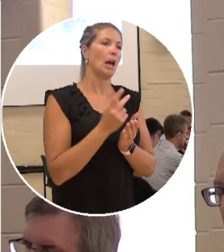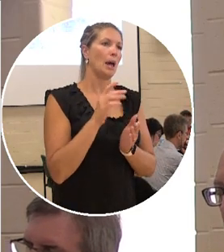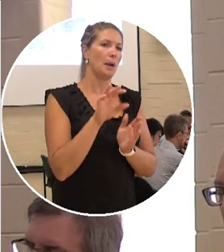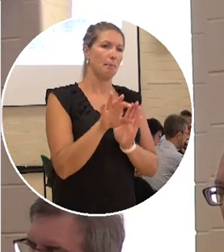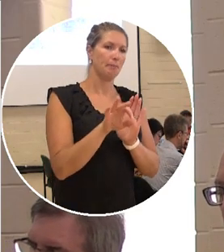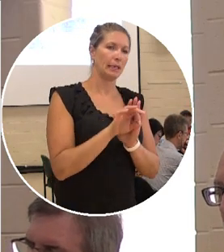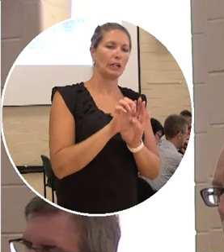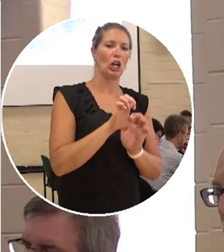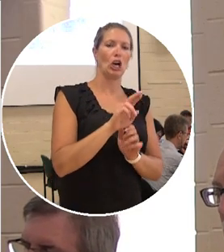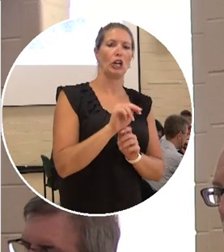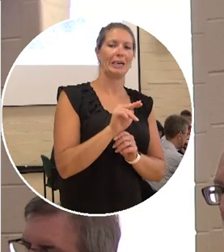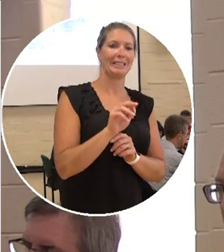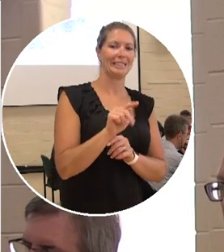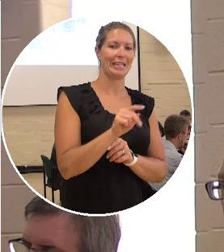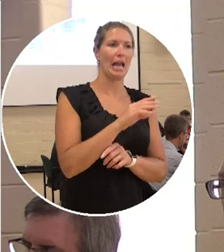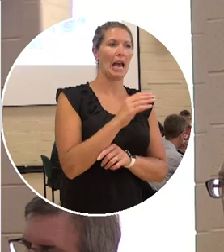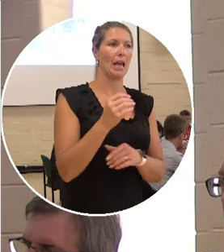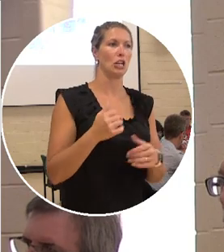2019 as presented.